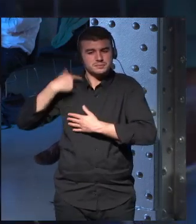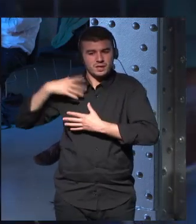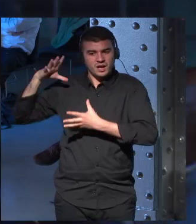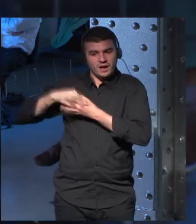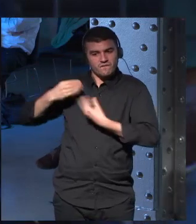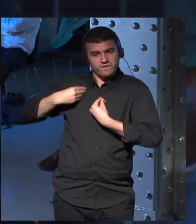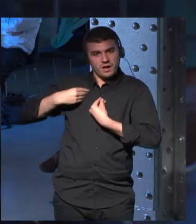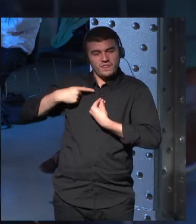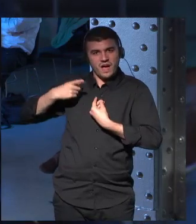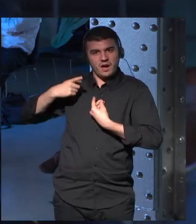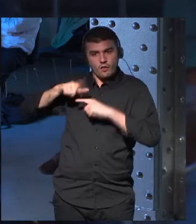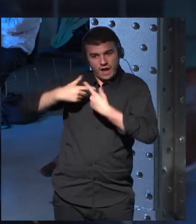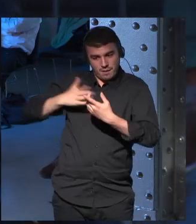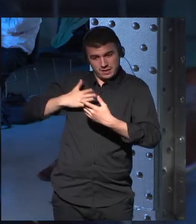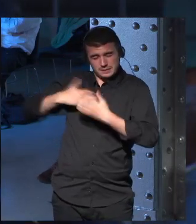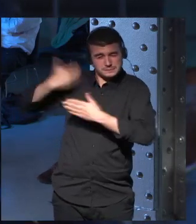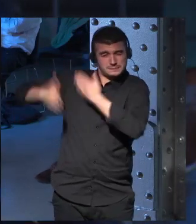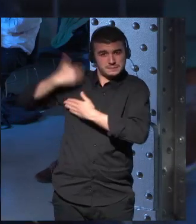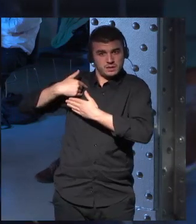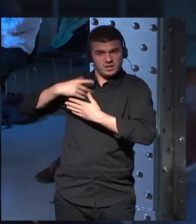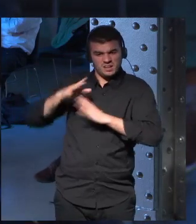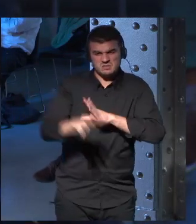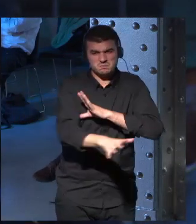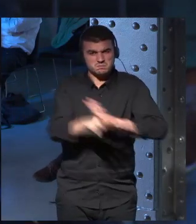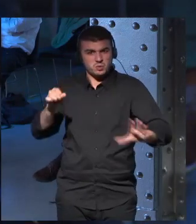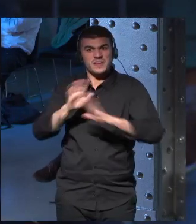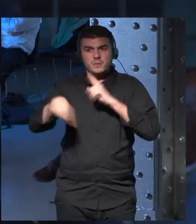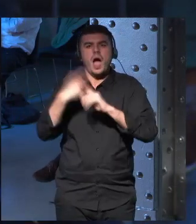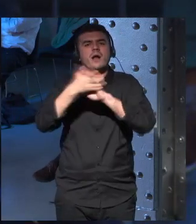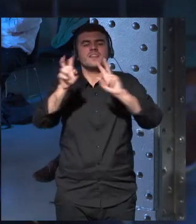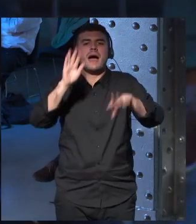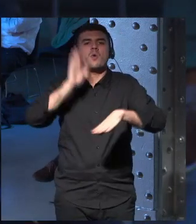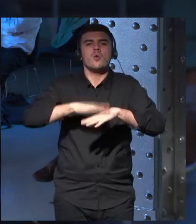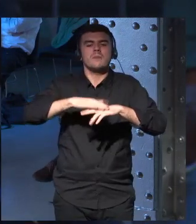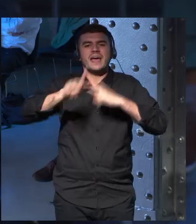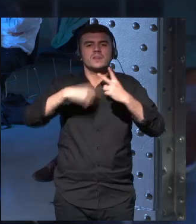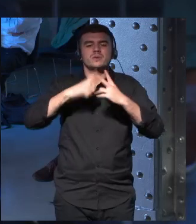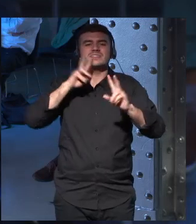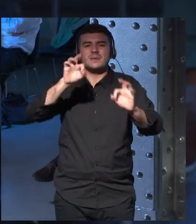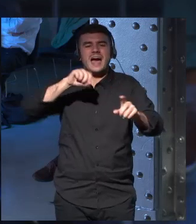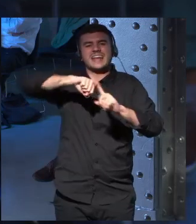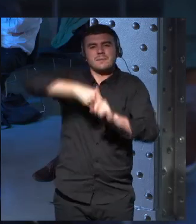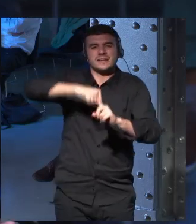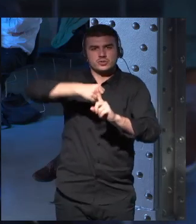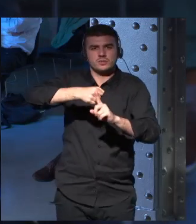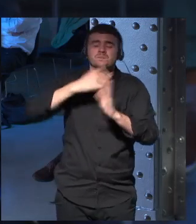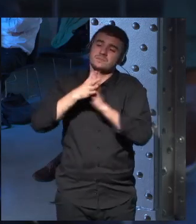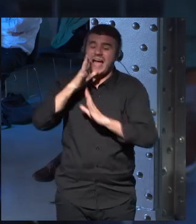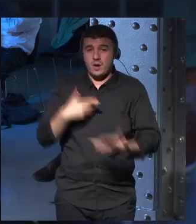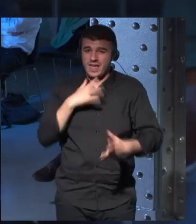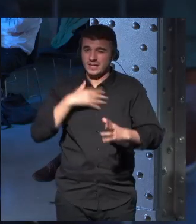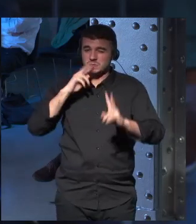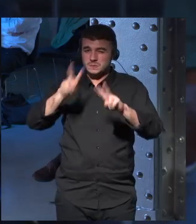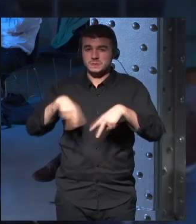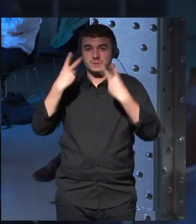of guilt and again of repression. And let me frame the question in the